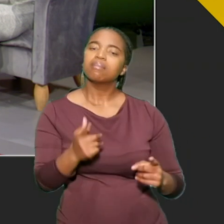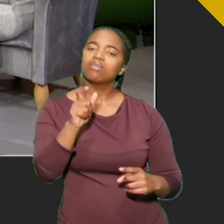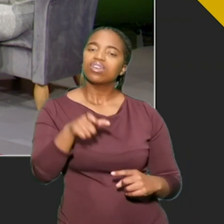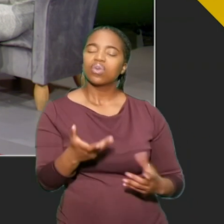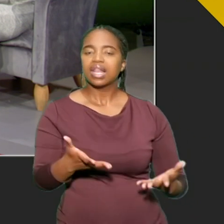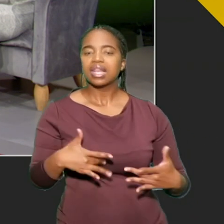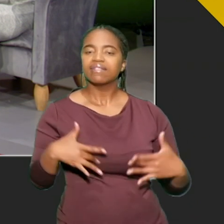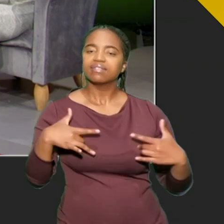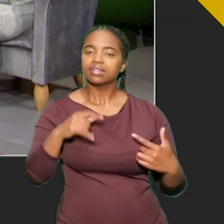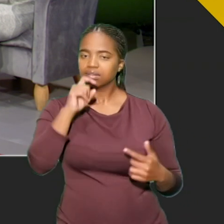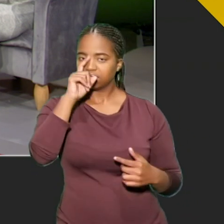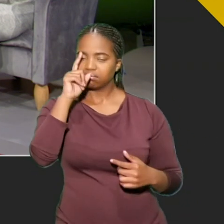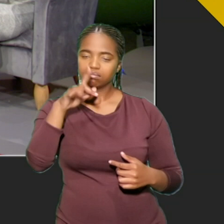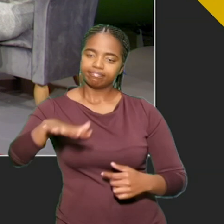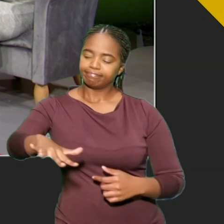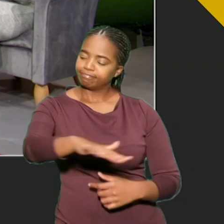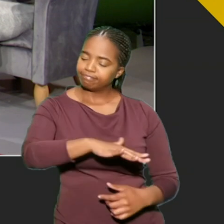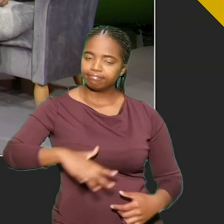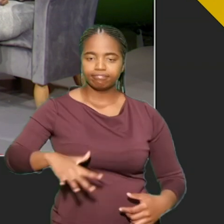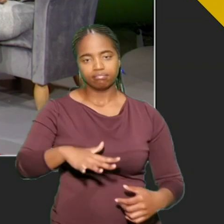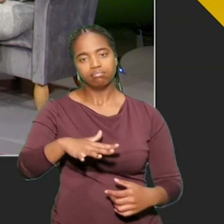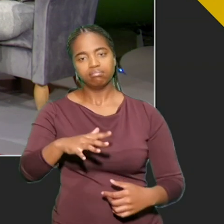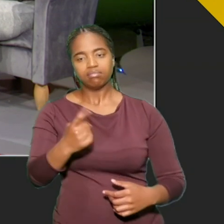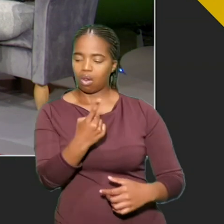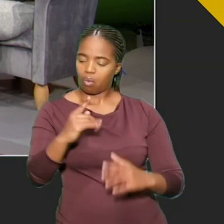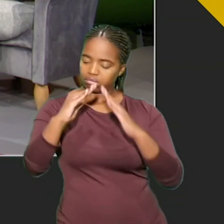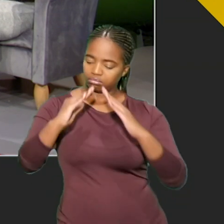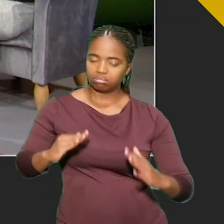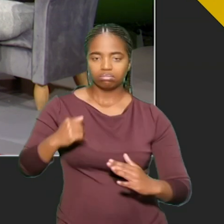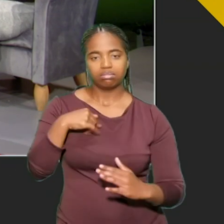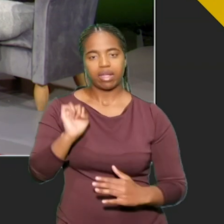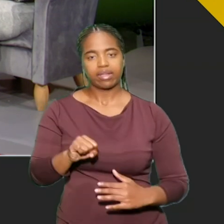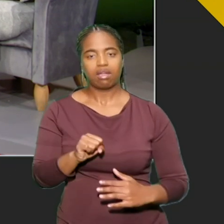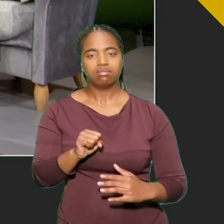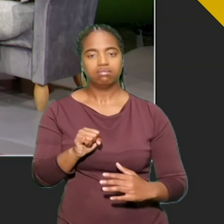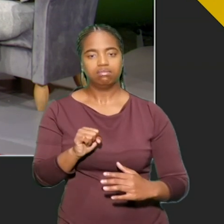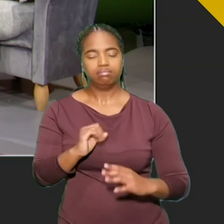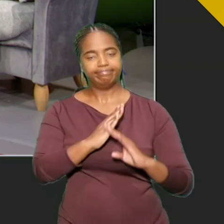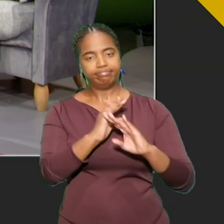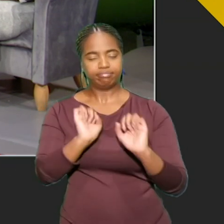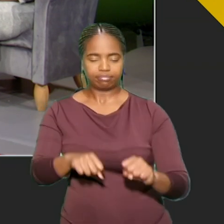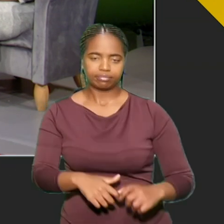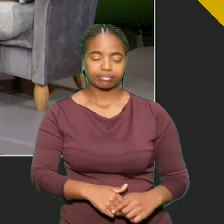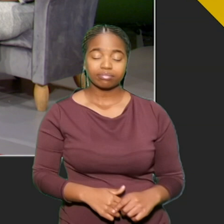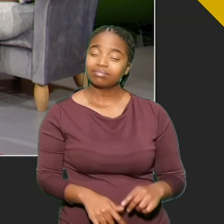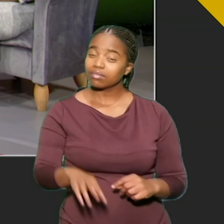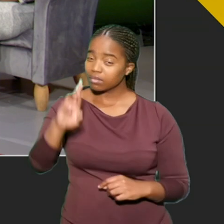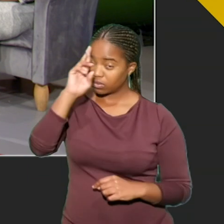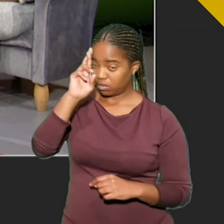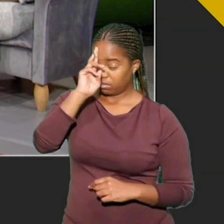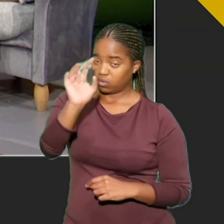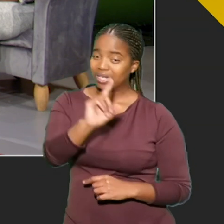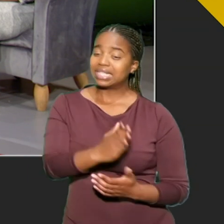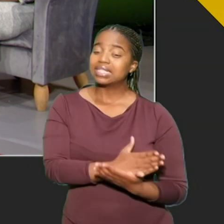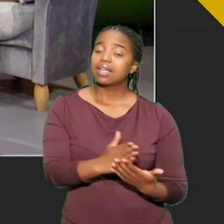edrobheni who has that space legceke lakhe to be able to quarantine ngendlela yakhe. But I think also tsontse re gopole gore, you know, some of